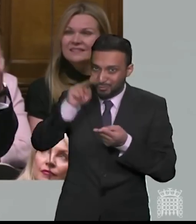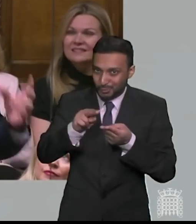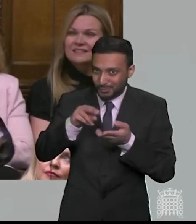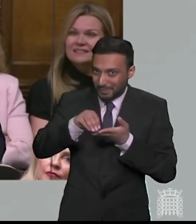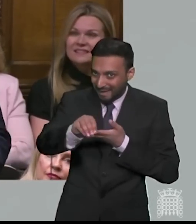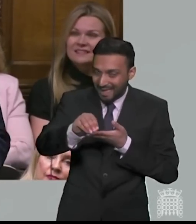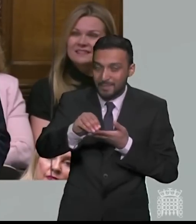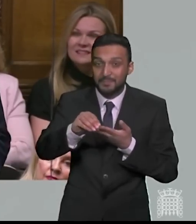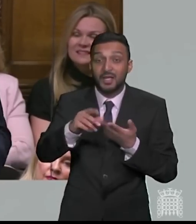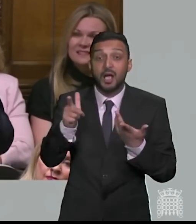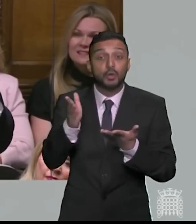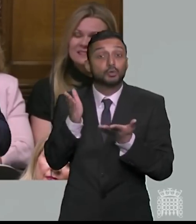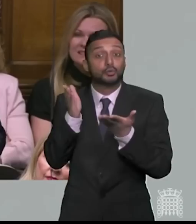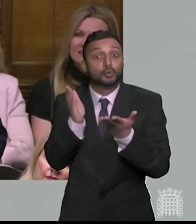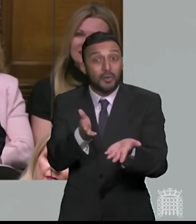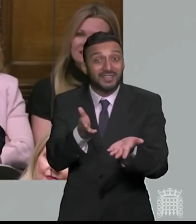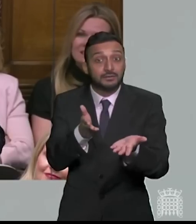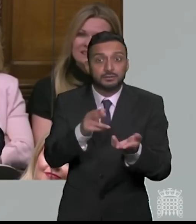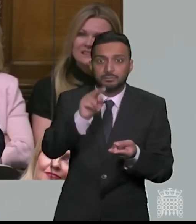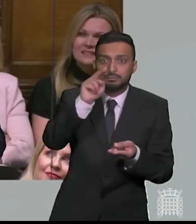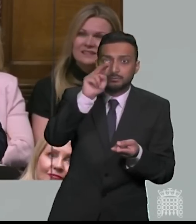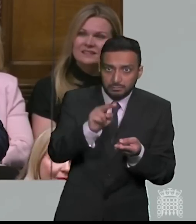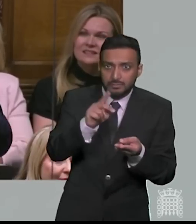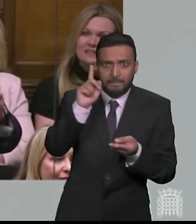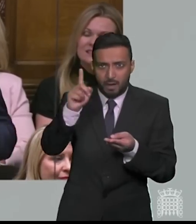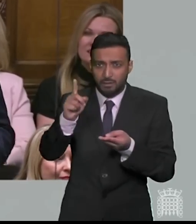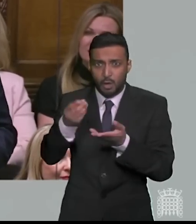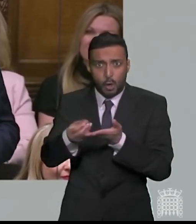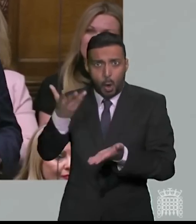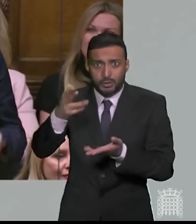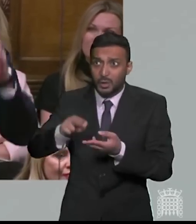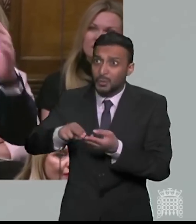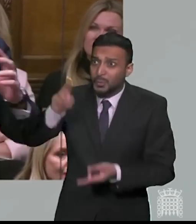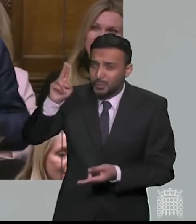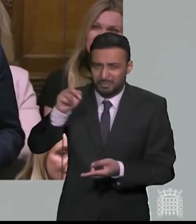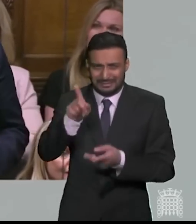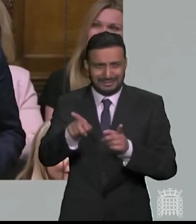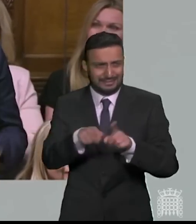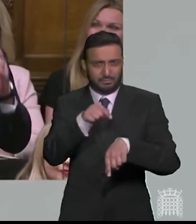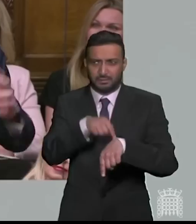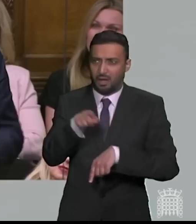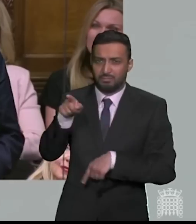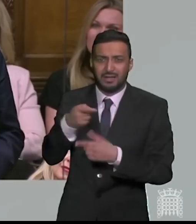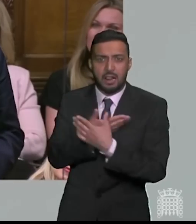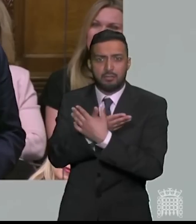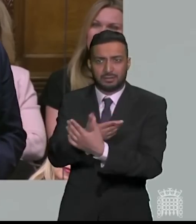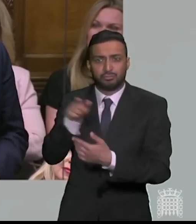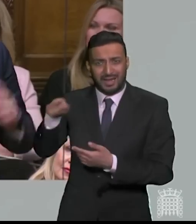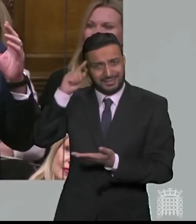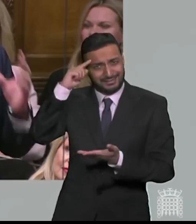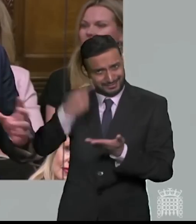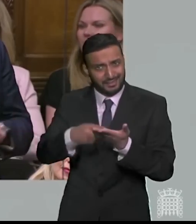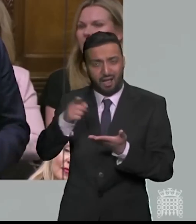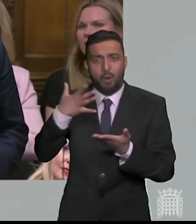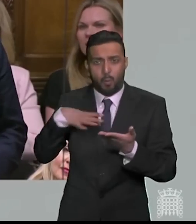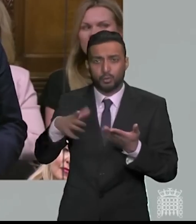and an increase in costs. And yet last week the Liberal Democrats decided to increase the trial to a year. Why? Because the staff were happier. And